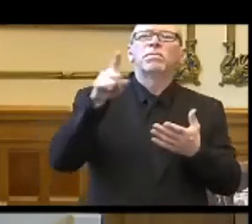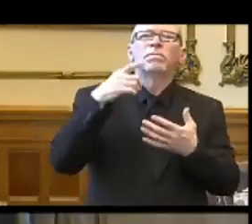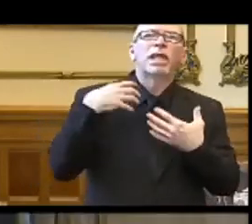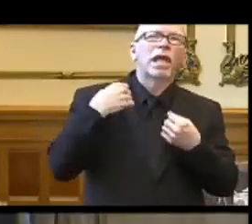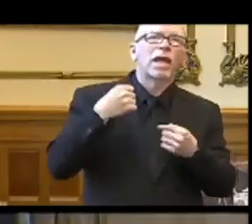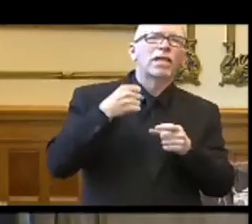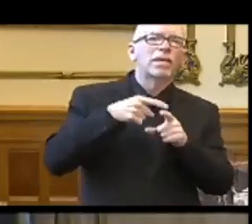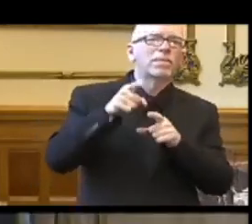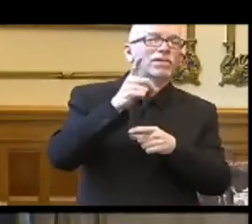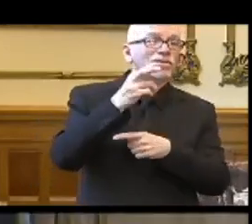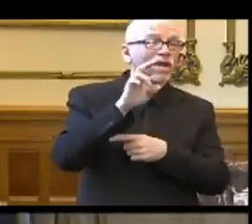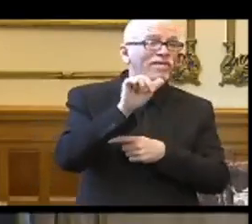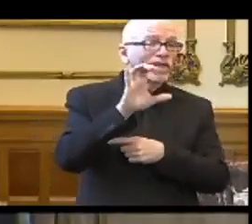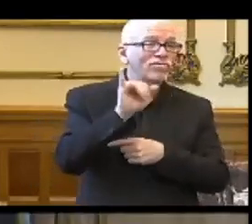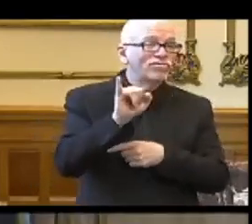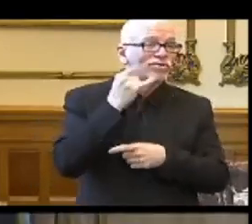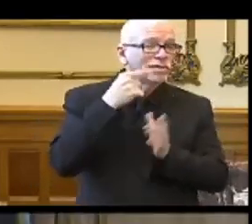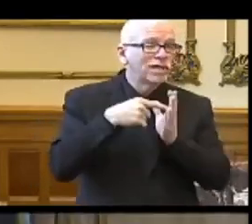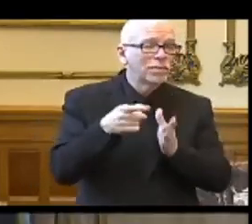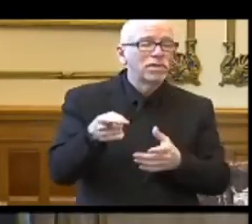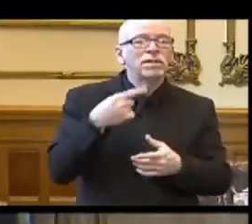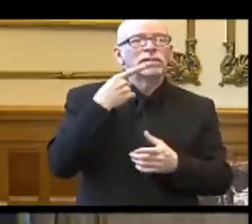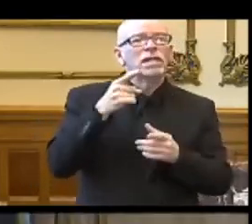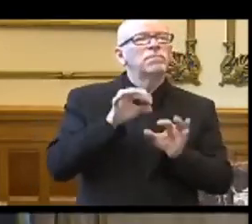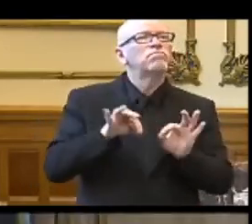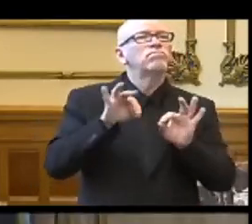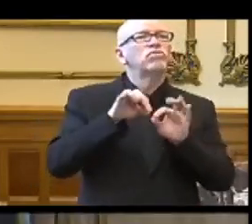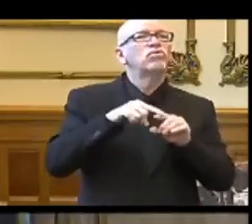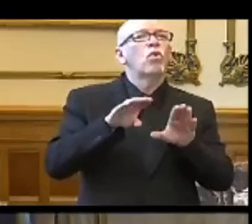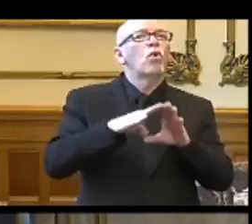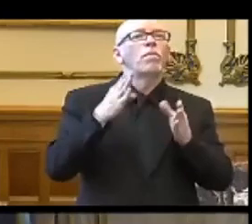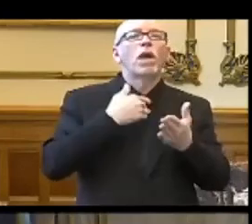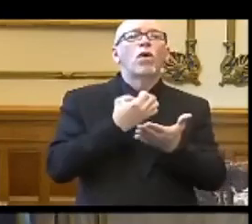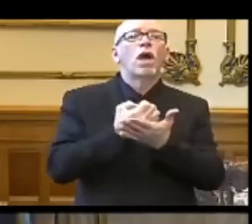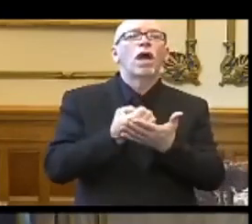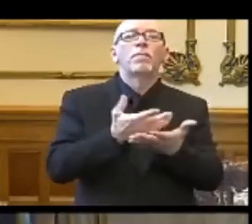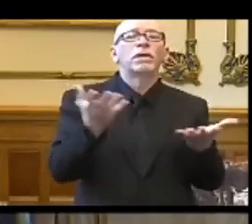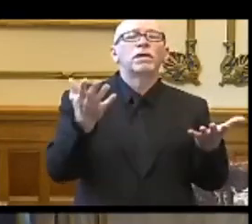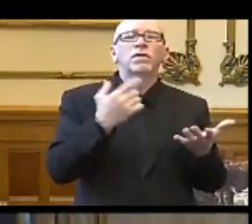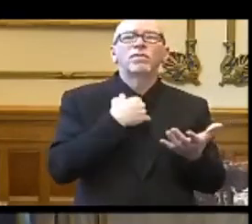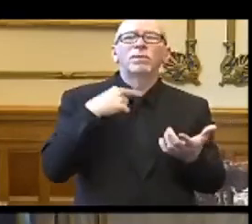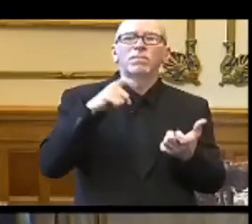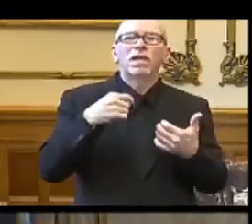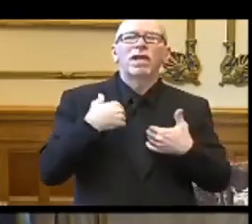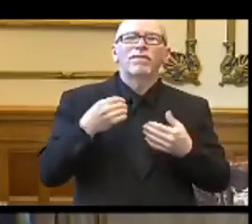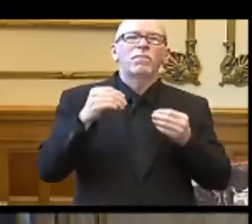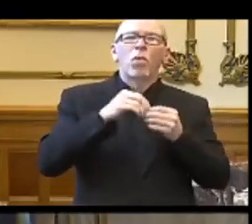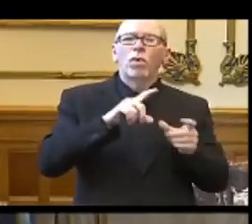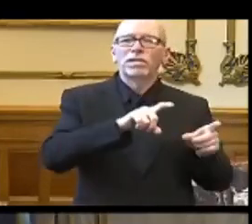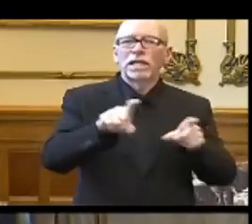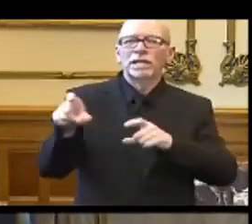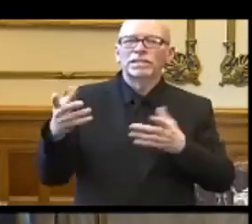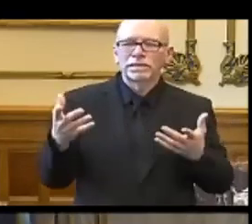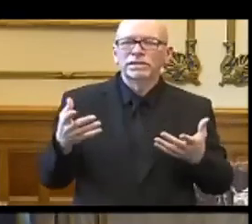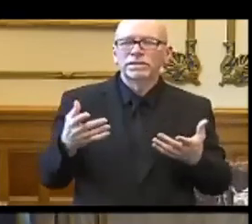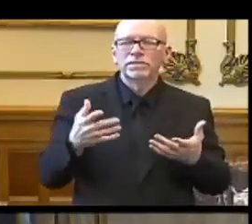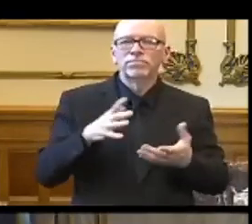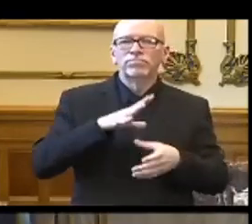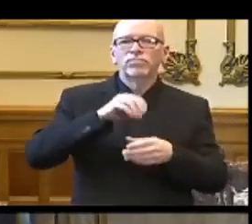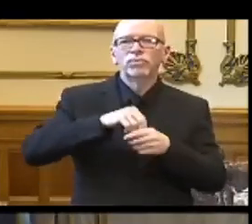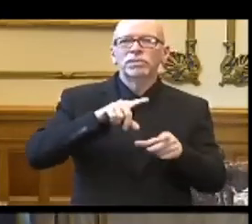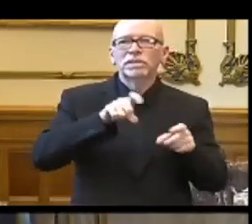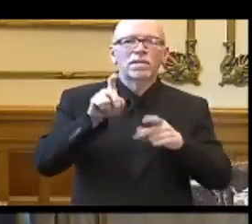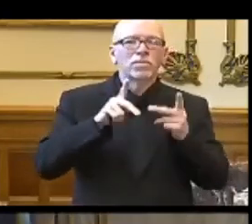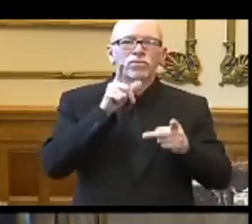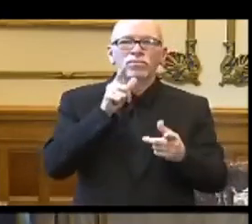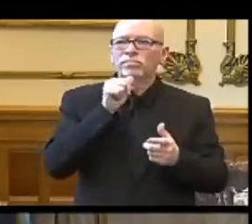Dr. Fauci, have said that the key to safely reopening the economy is more widespread testing, including just testing